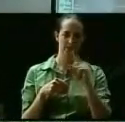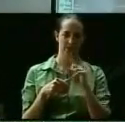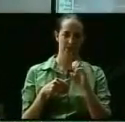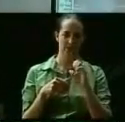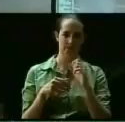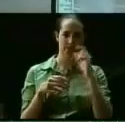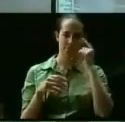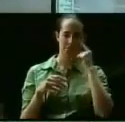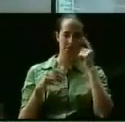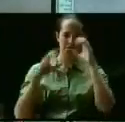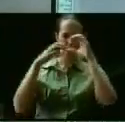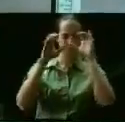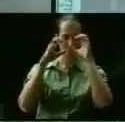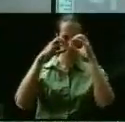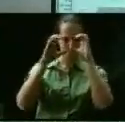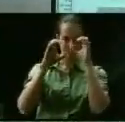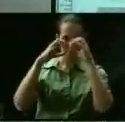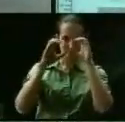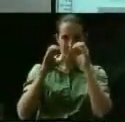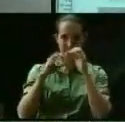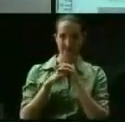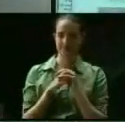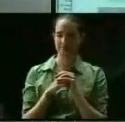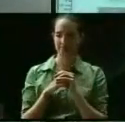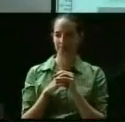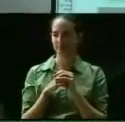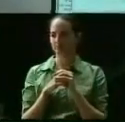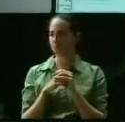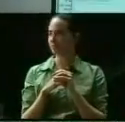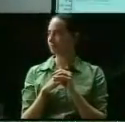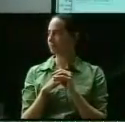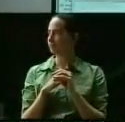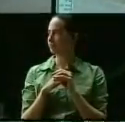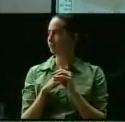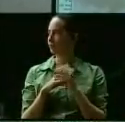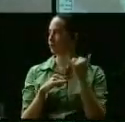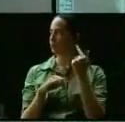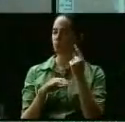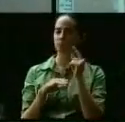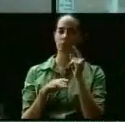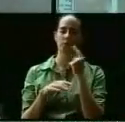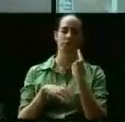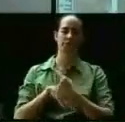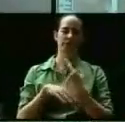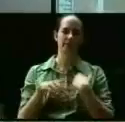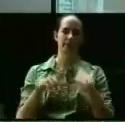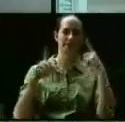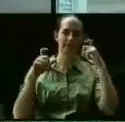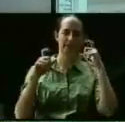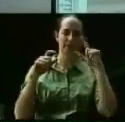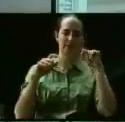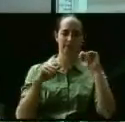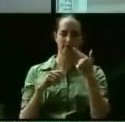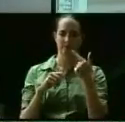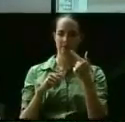pair of binoculars. I snuck behind the truck one day, got a picture of the tag. You can see